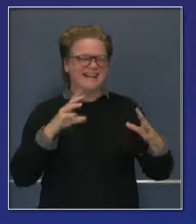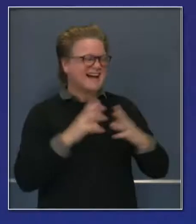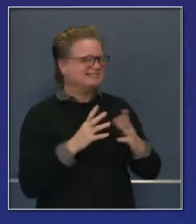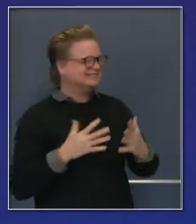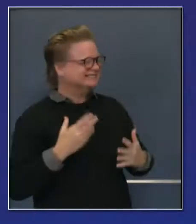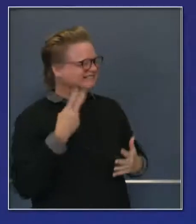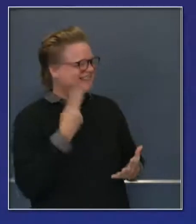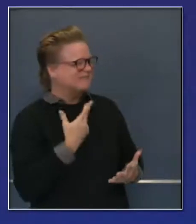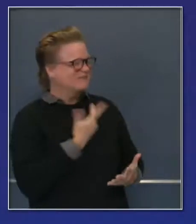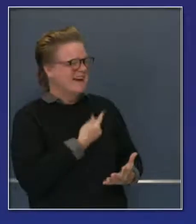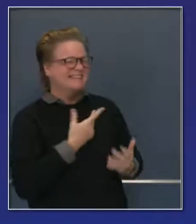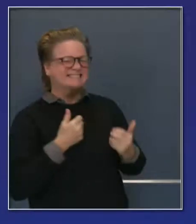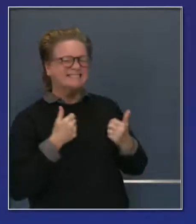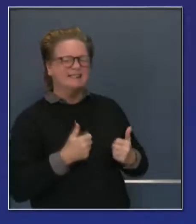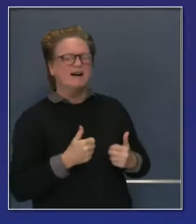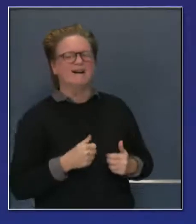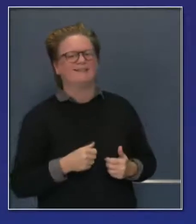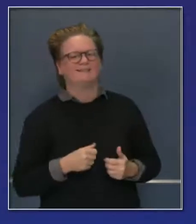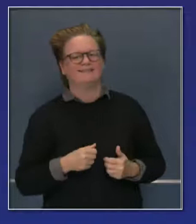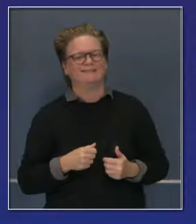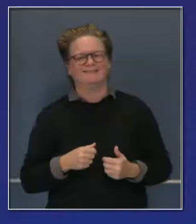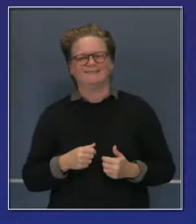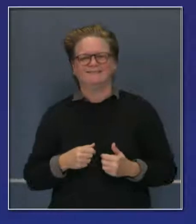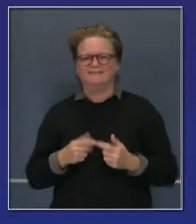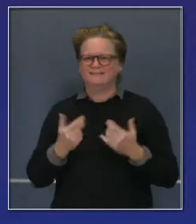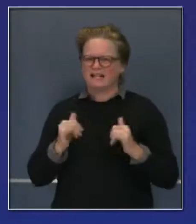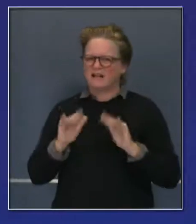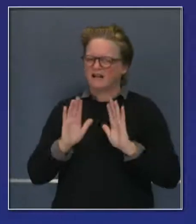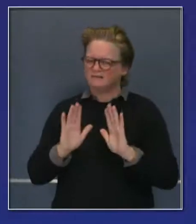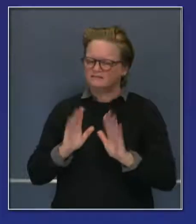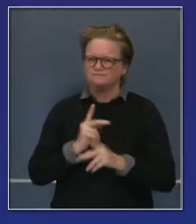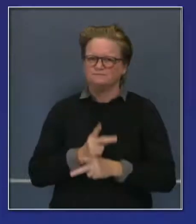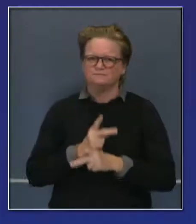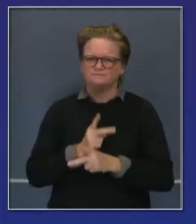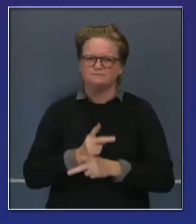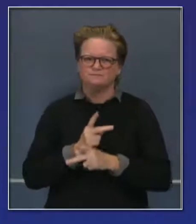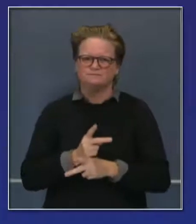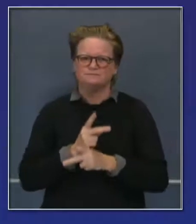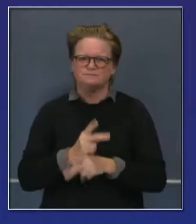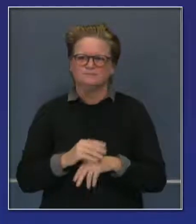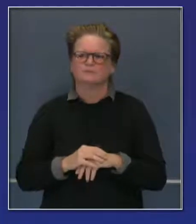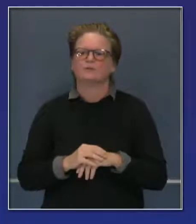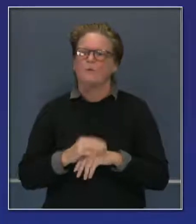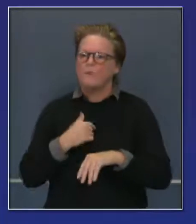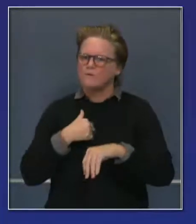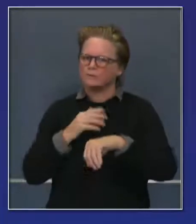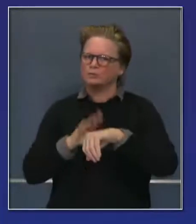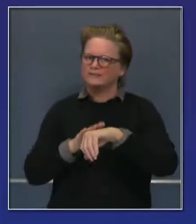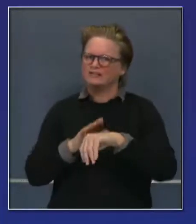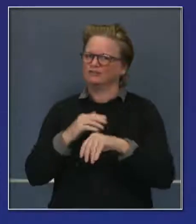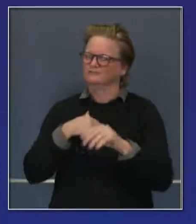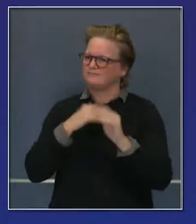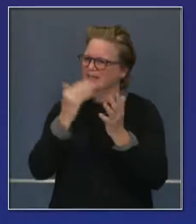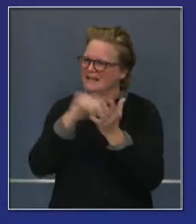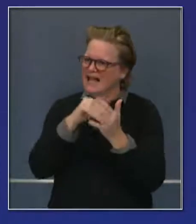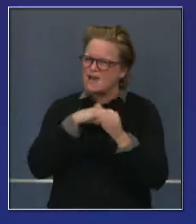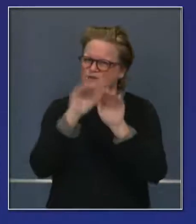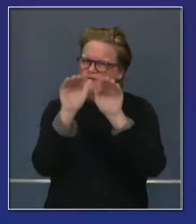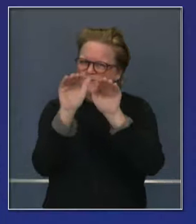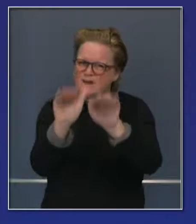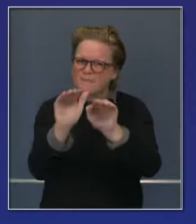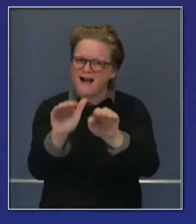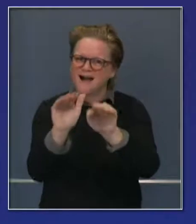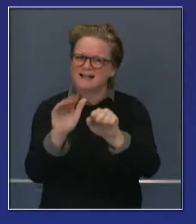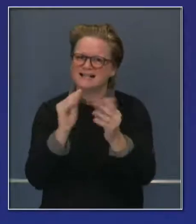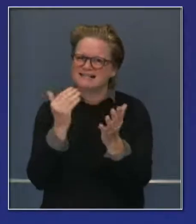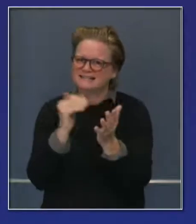and cold months as well. Look at that. It's not just healthcare workers. We want to be there for our first responders. They're always there for us. Other